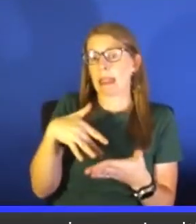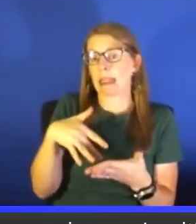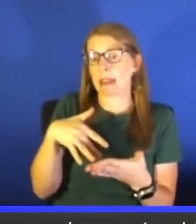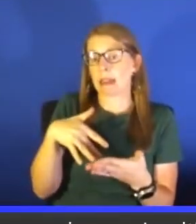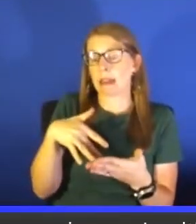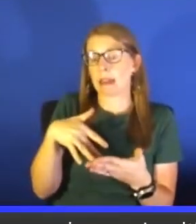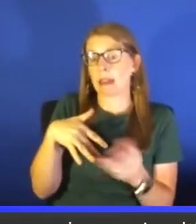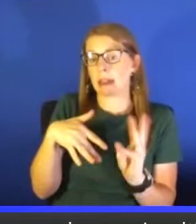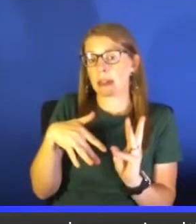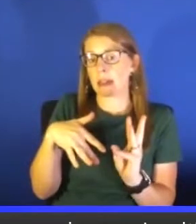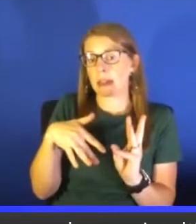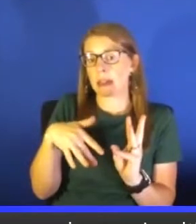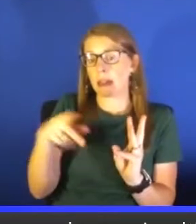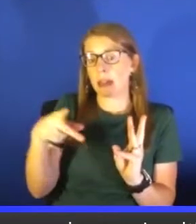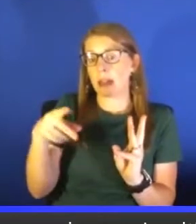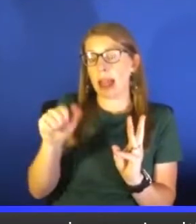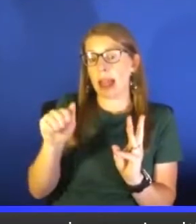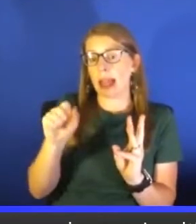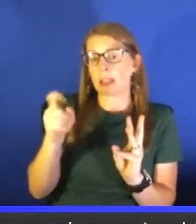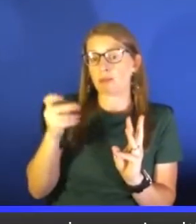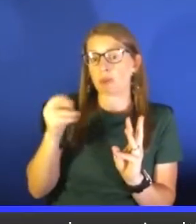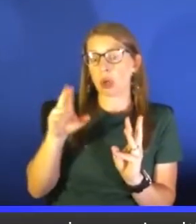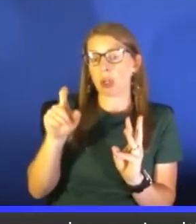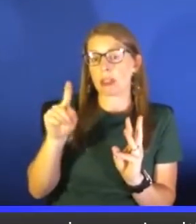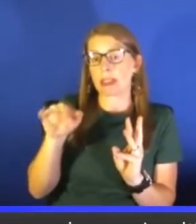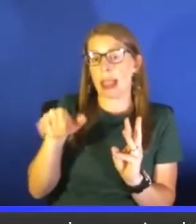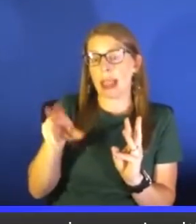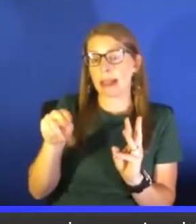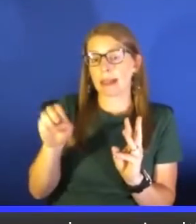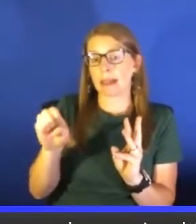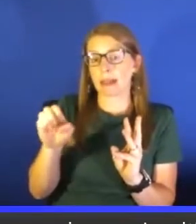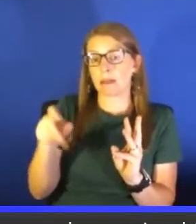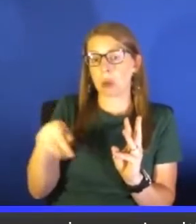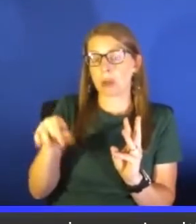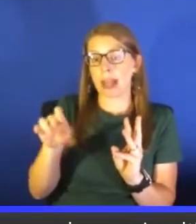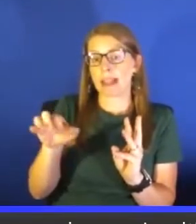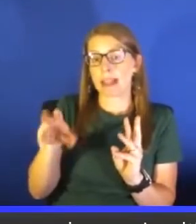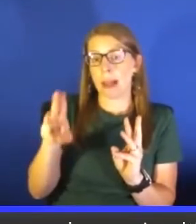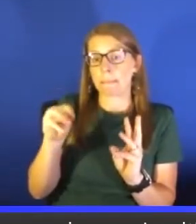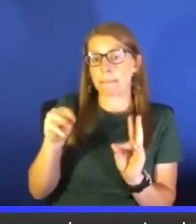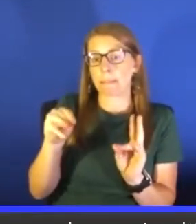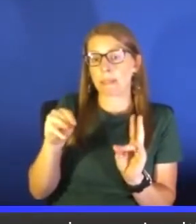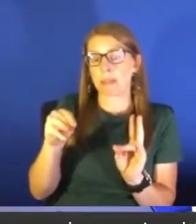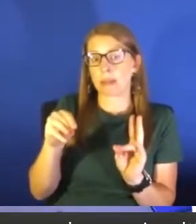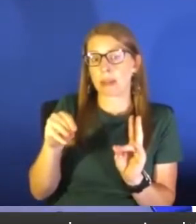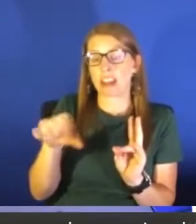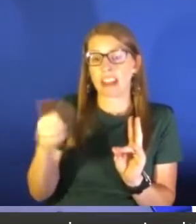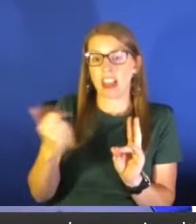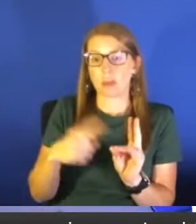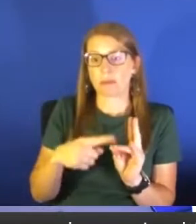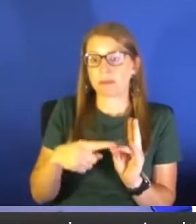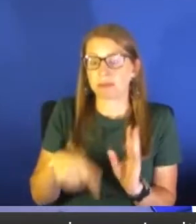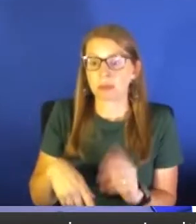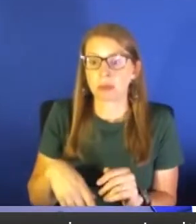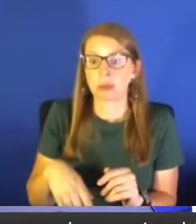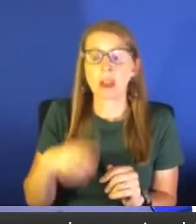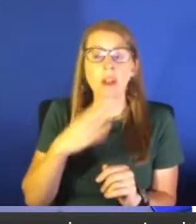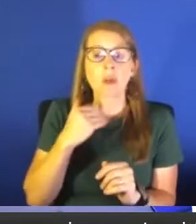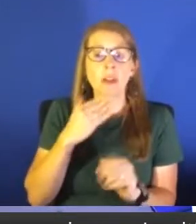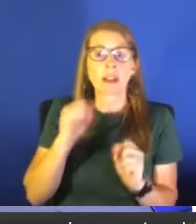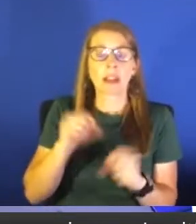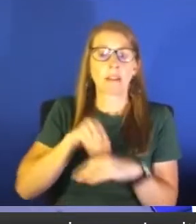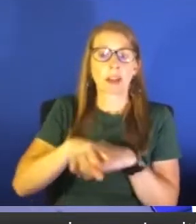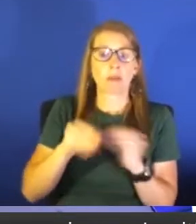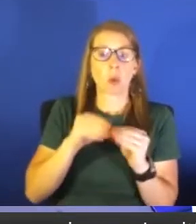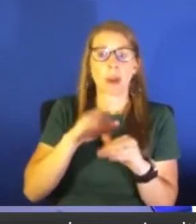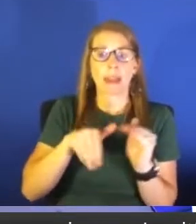asulfame, potassium, as well as sucralose, are the 2 that I'm most concerned about now with hearing the effects on the liver. Okay, so the sweeteners can affect more than just the